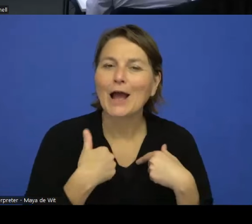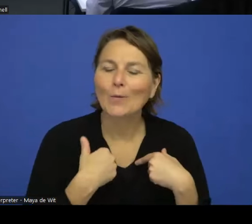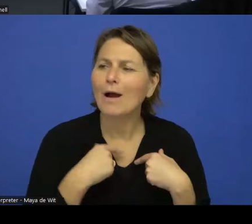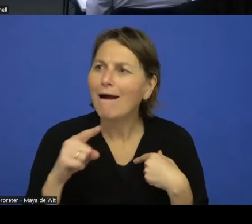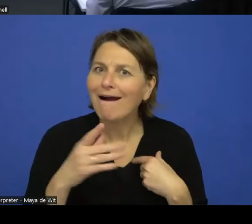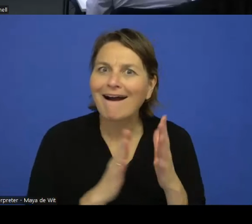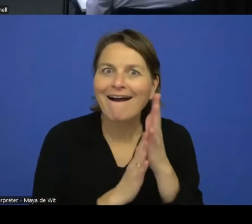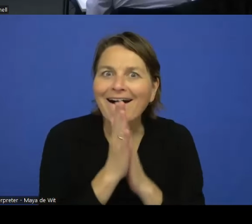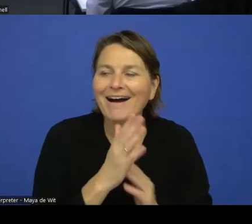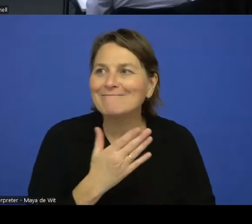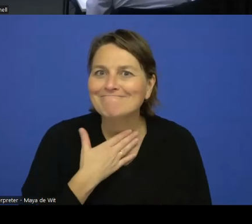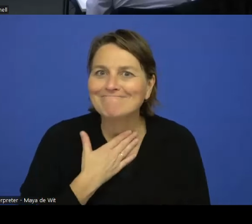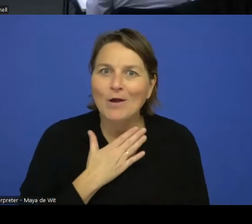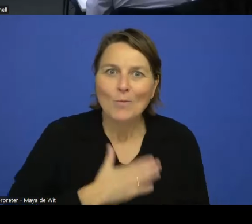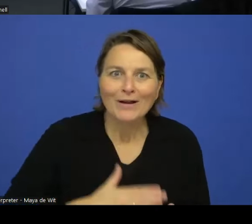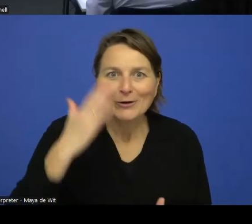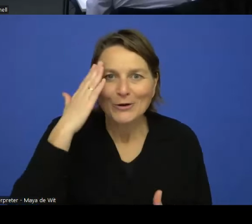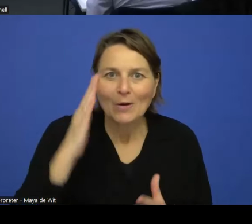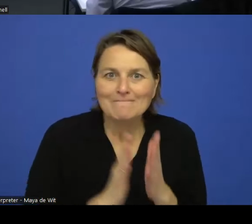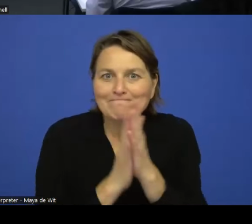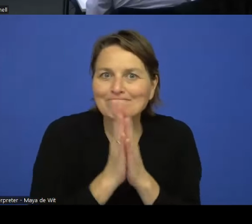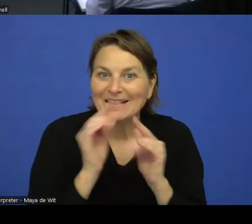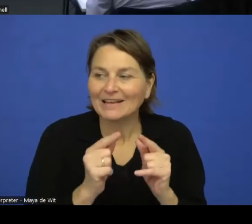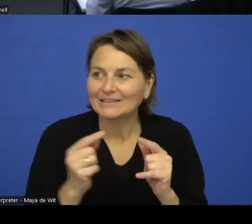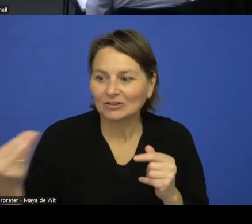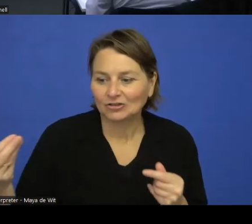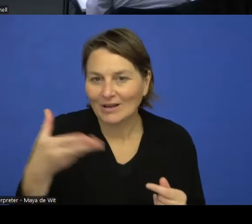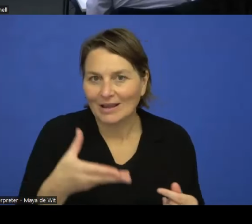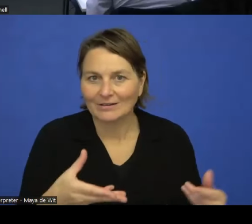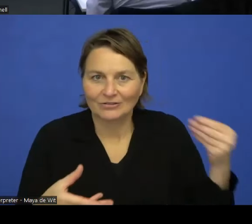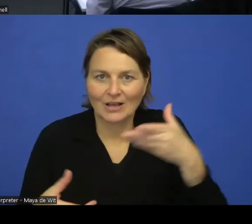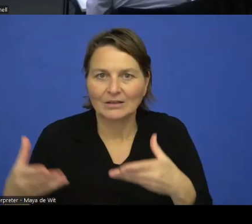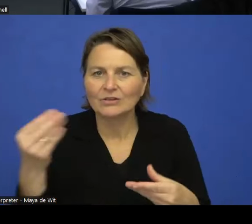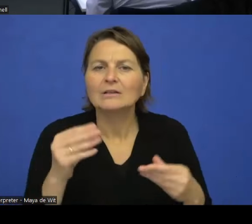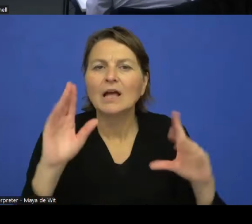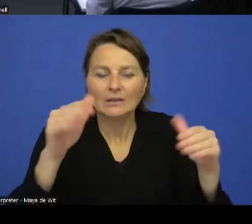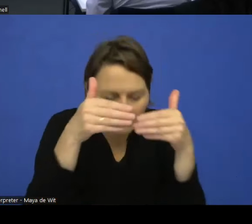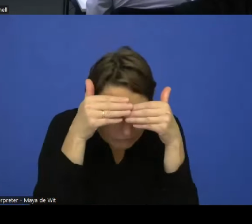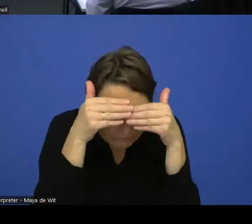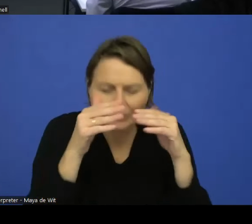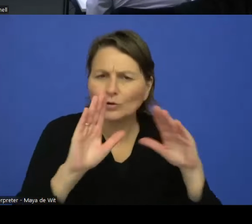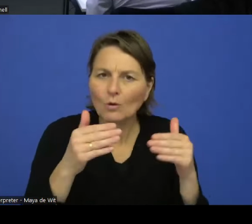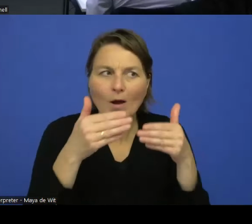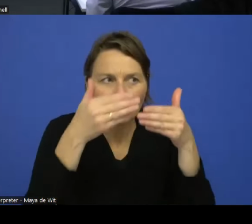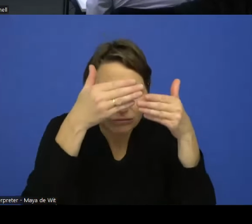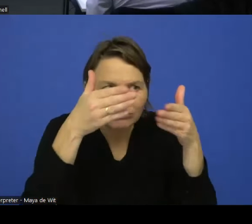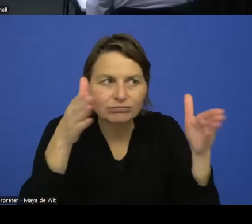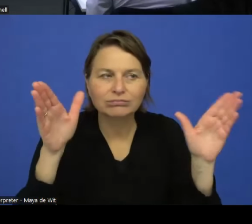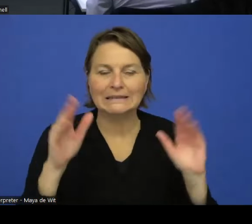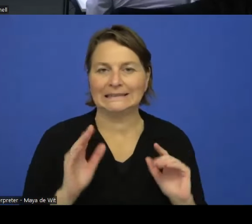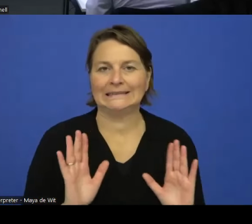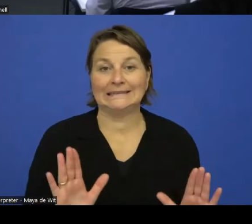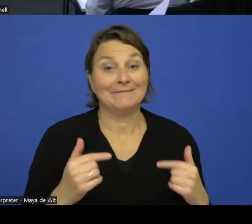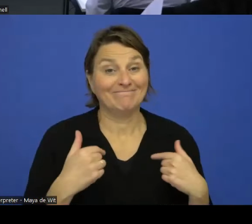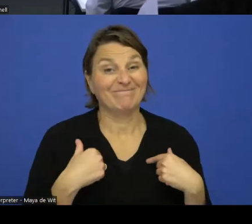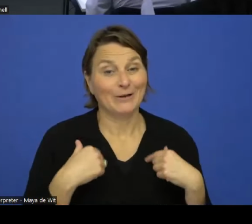And what I hope is that we won't just be inward focused and academic, because there is that danger. I know what it's like being an academic,